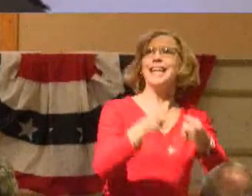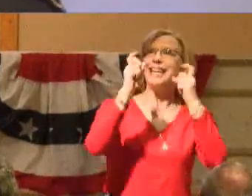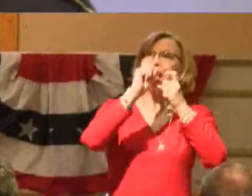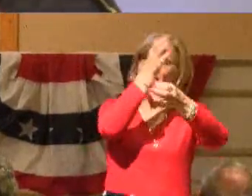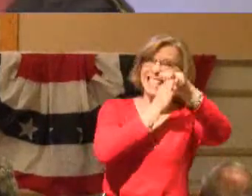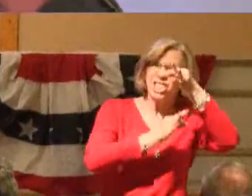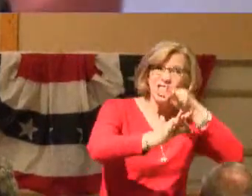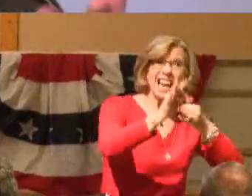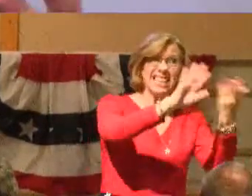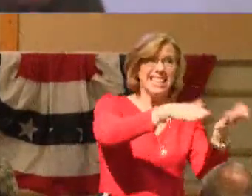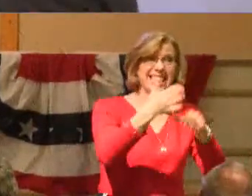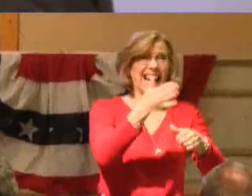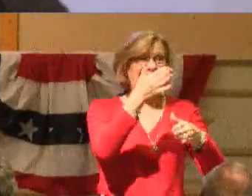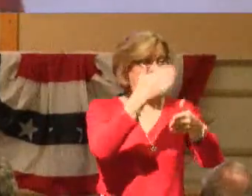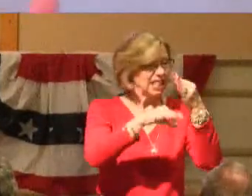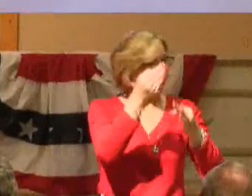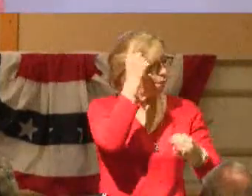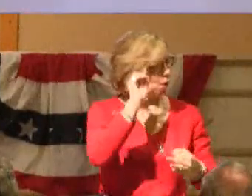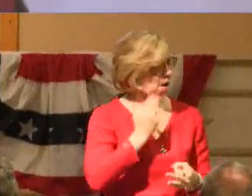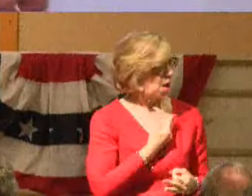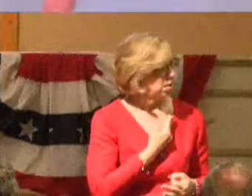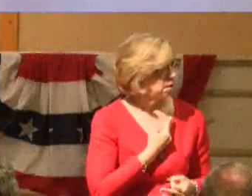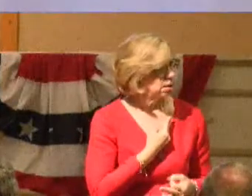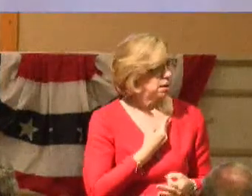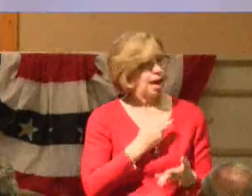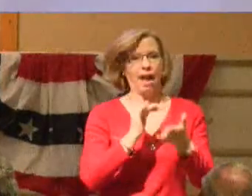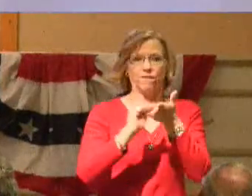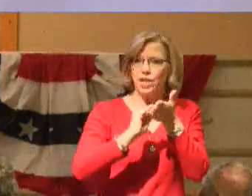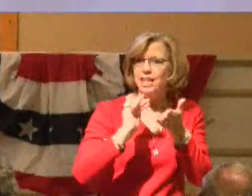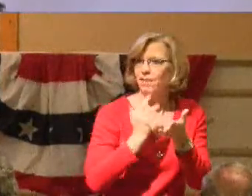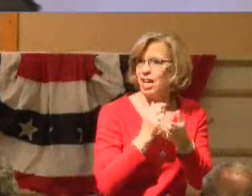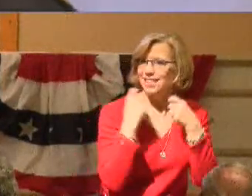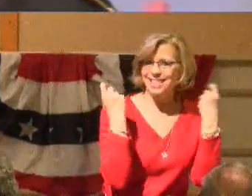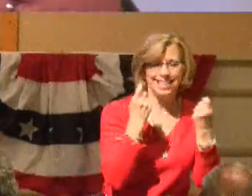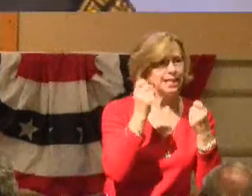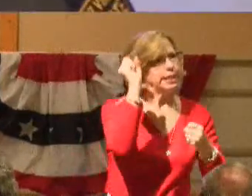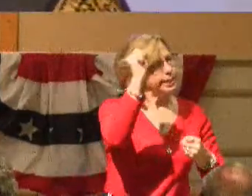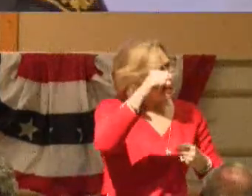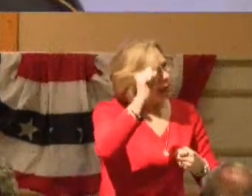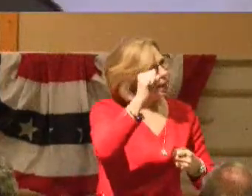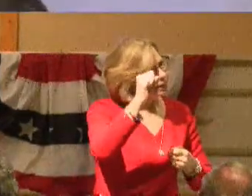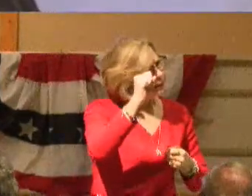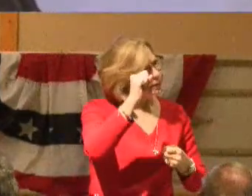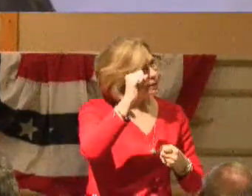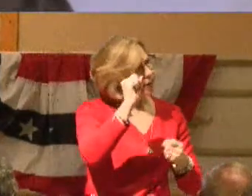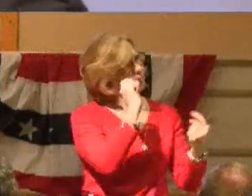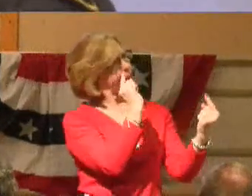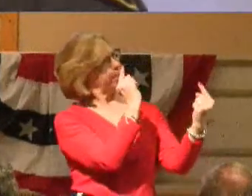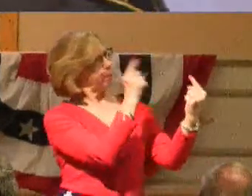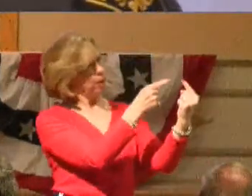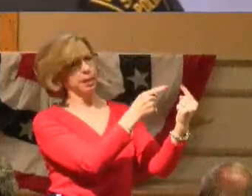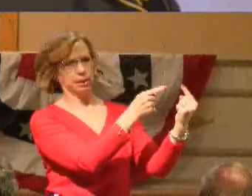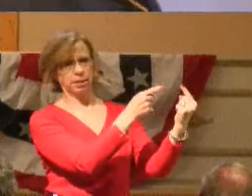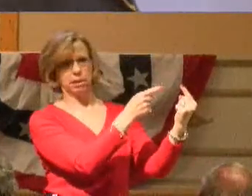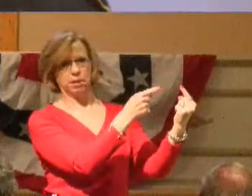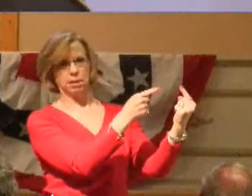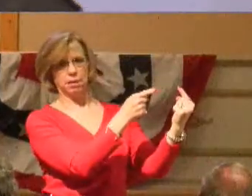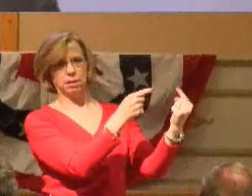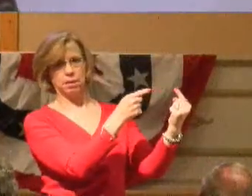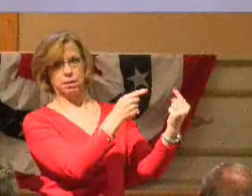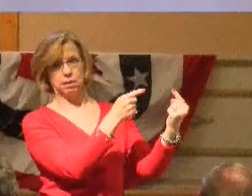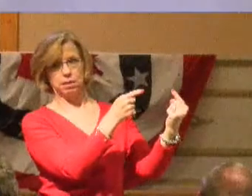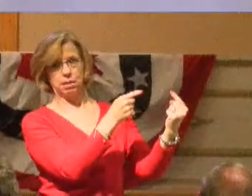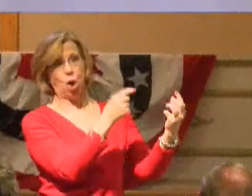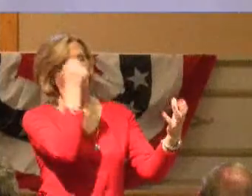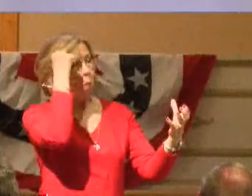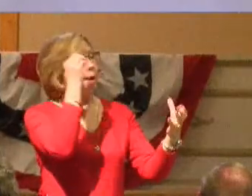die for us. He loved us enough to atone for our sins. Yes. And so the point is this. When we believe all of this